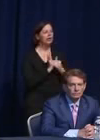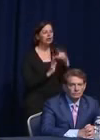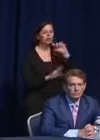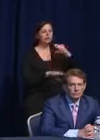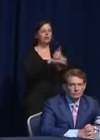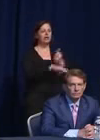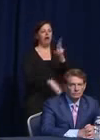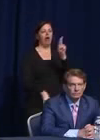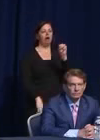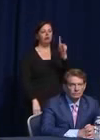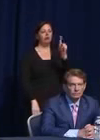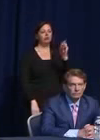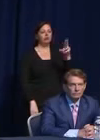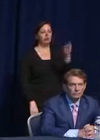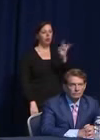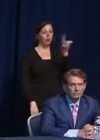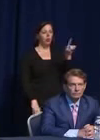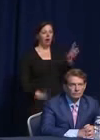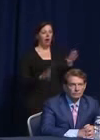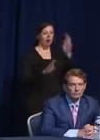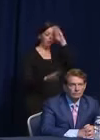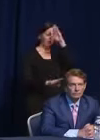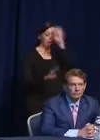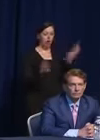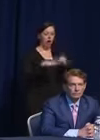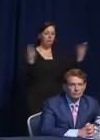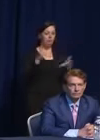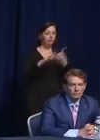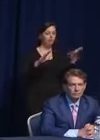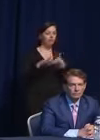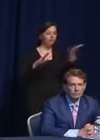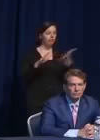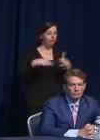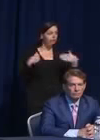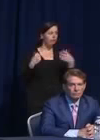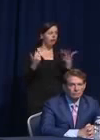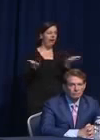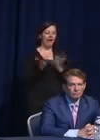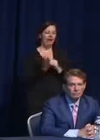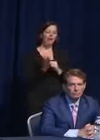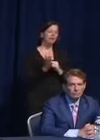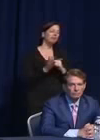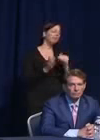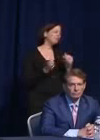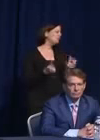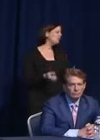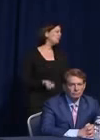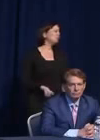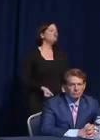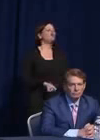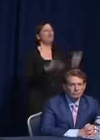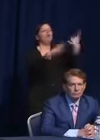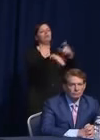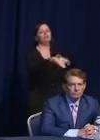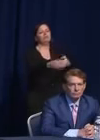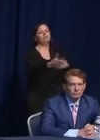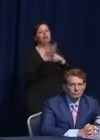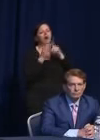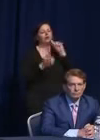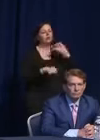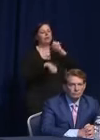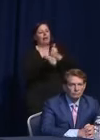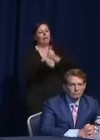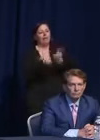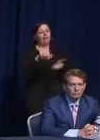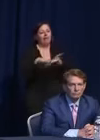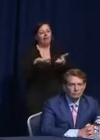hospital back up on its feet, and I'll give Judy and Pat the opportunity to correct the record